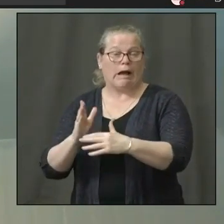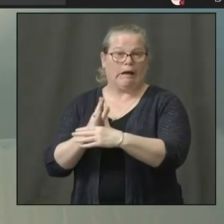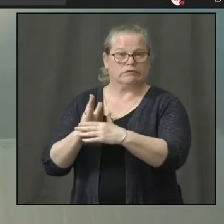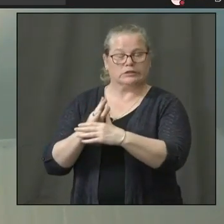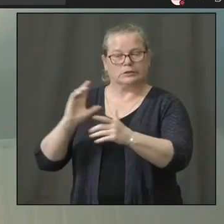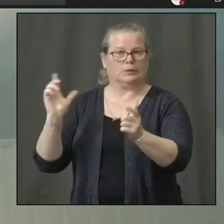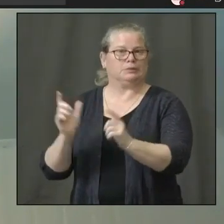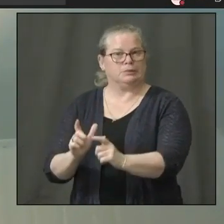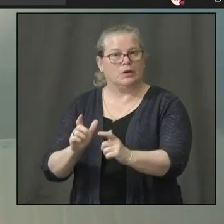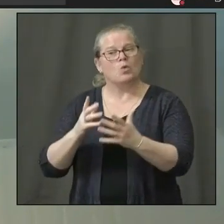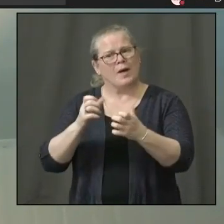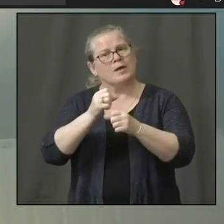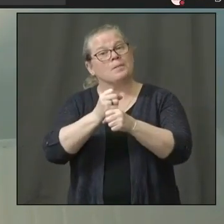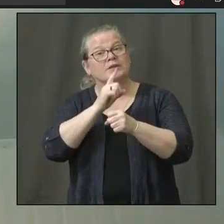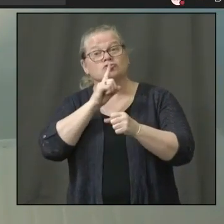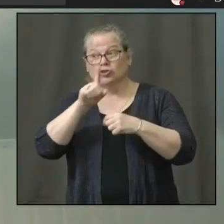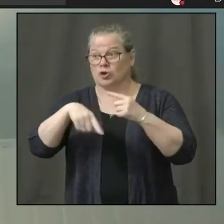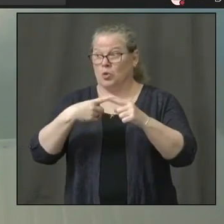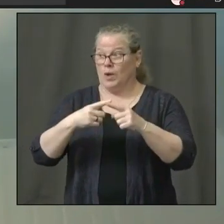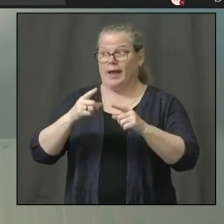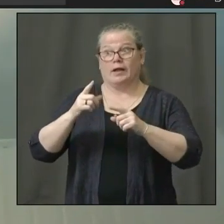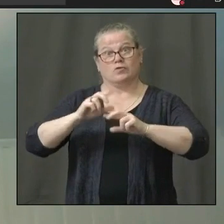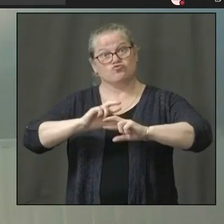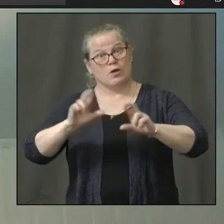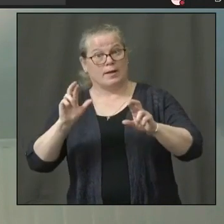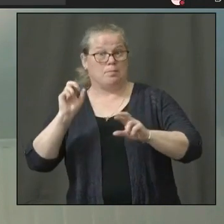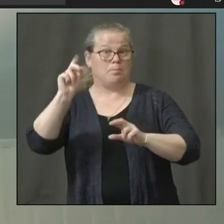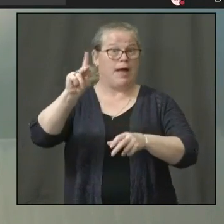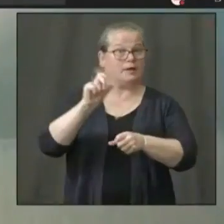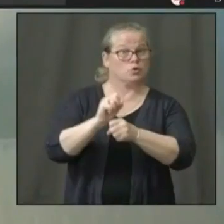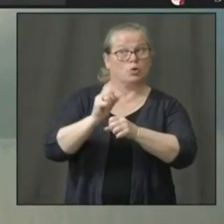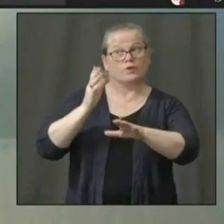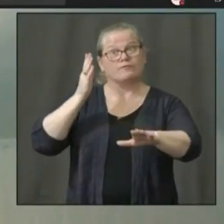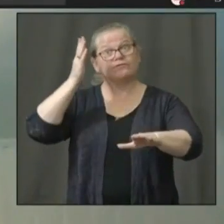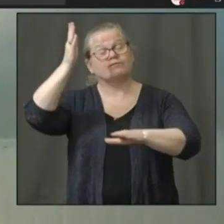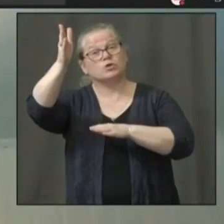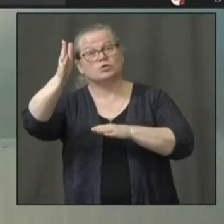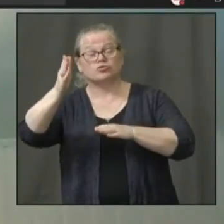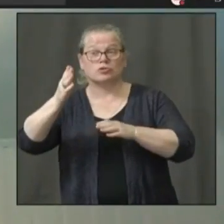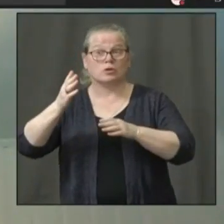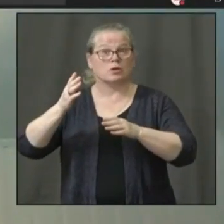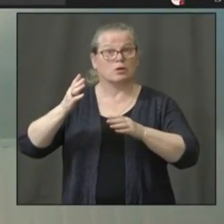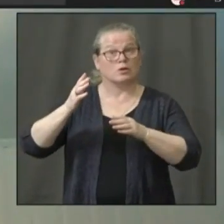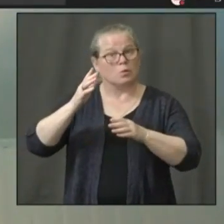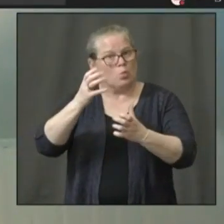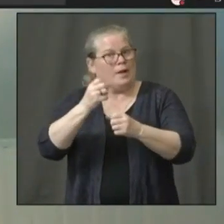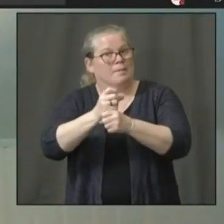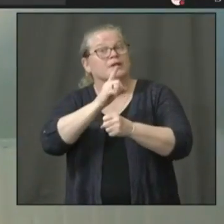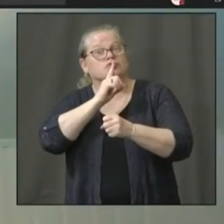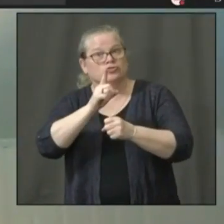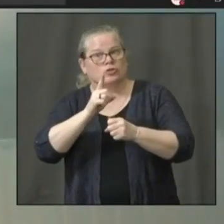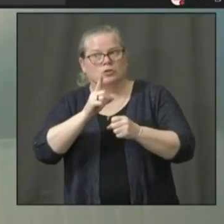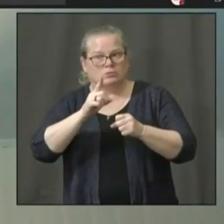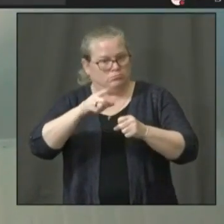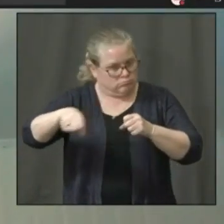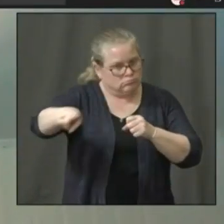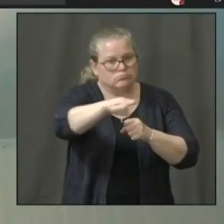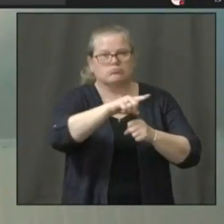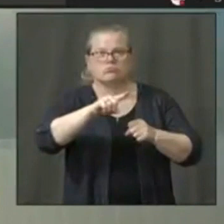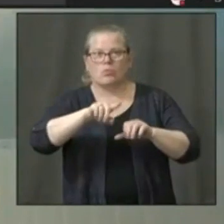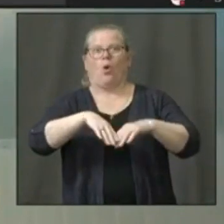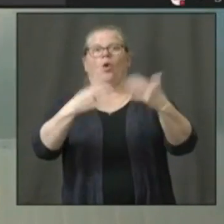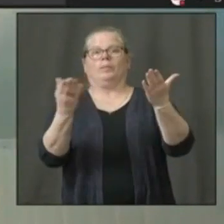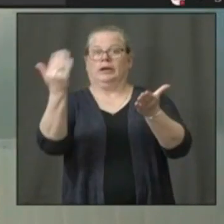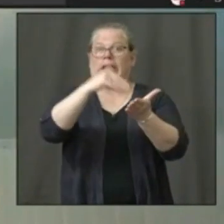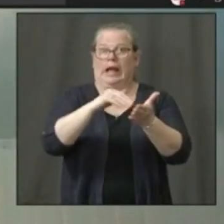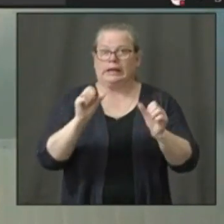supply of childcare when this is all over. And they're some of the most fragile businesses in our state. So Connecticut